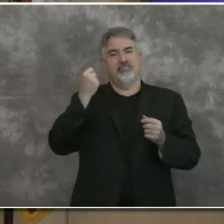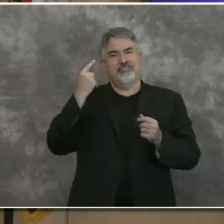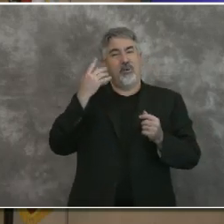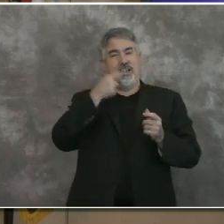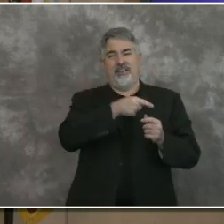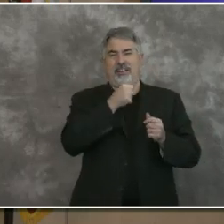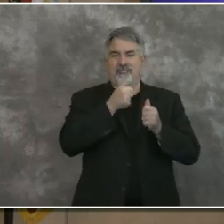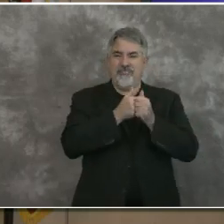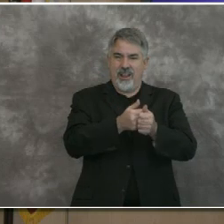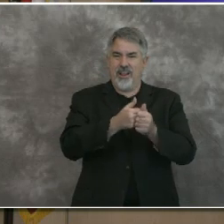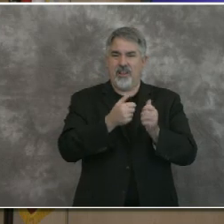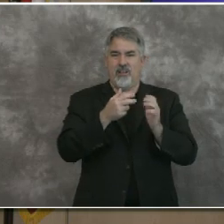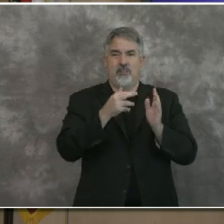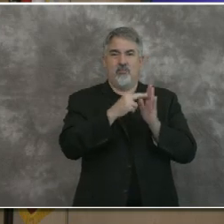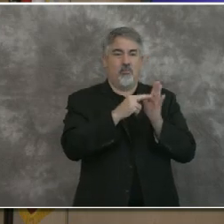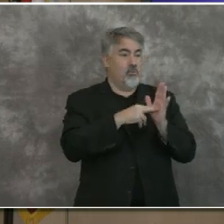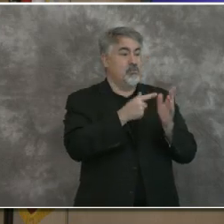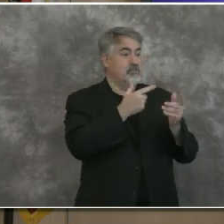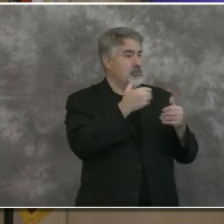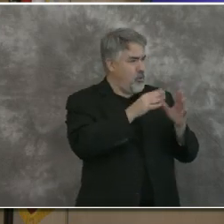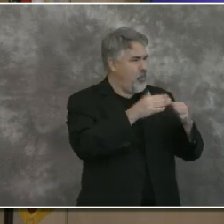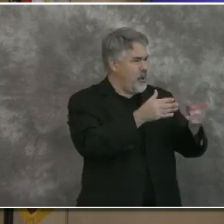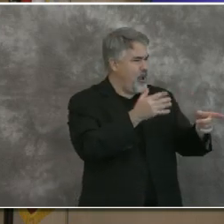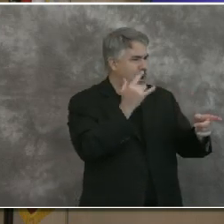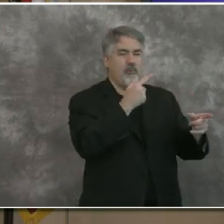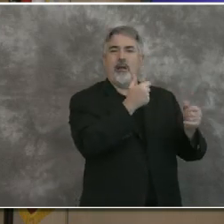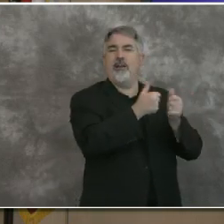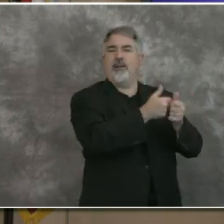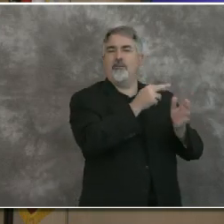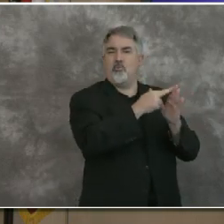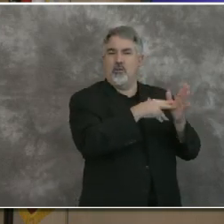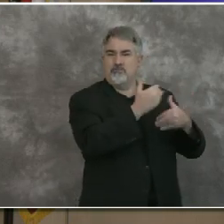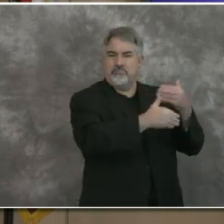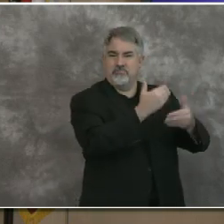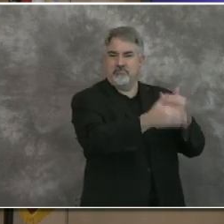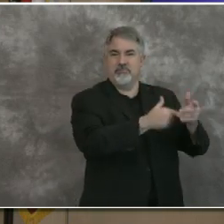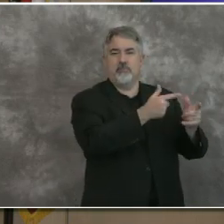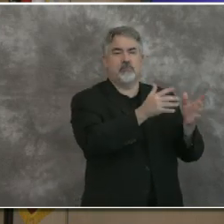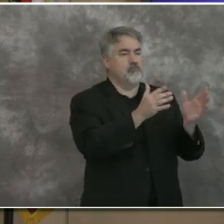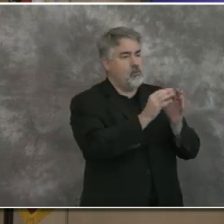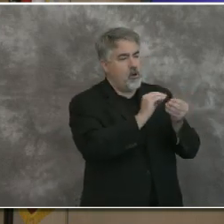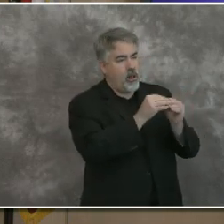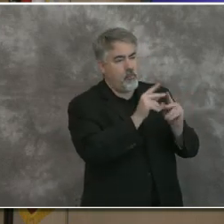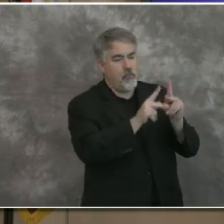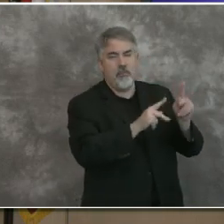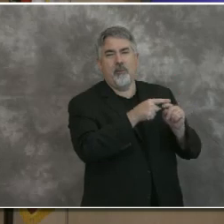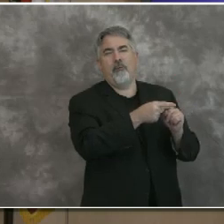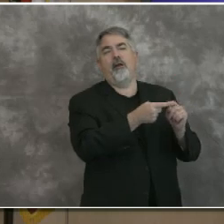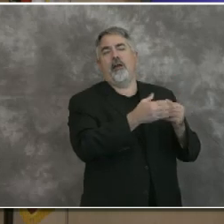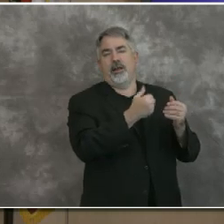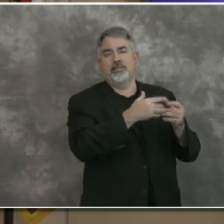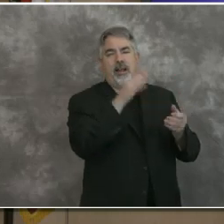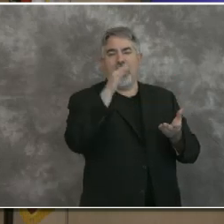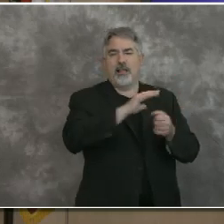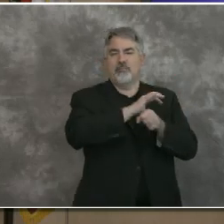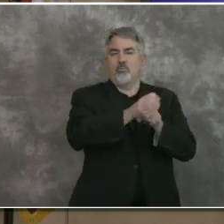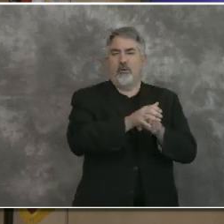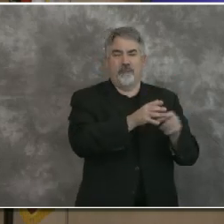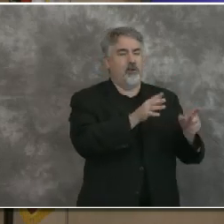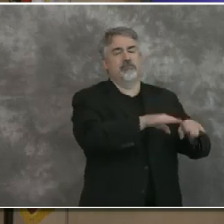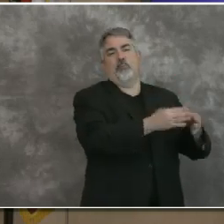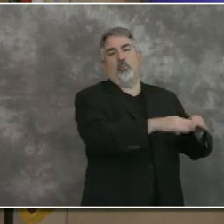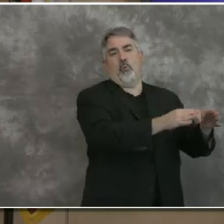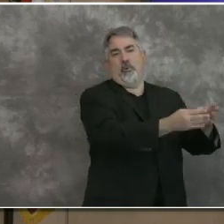state. Those are primarily rural counties. They are much smaller counties. They are in a much different situation. In order to have